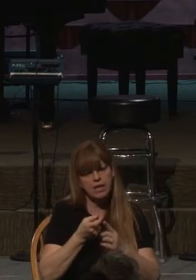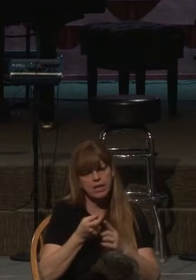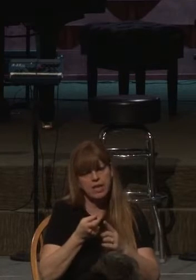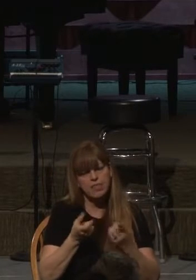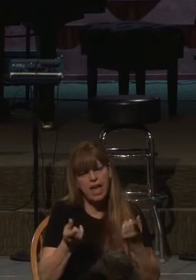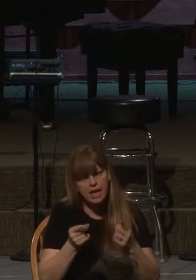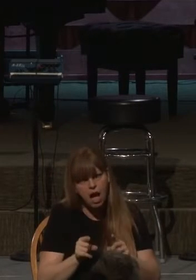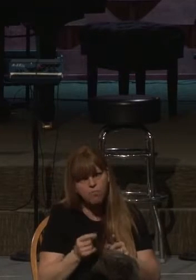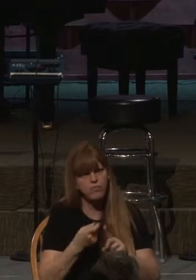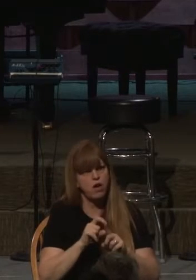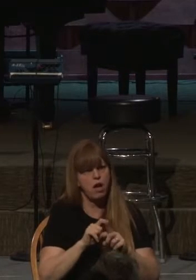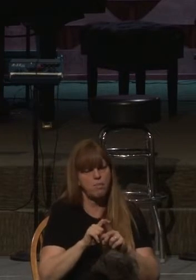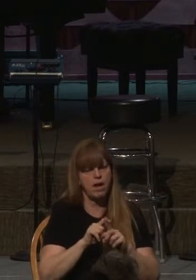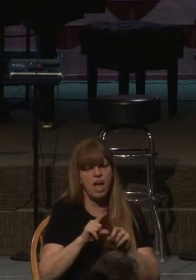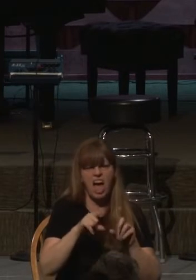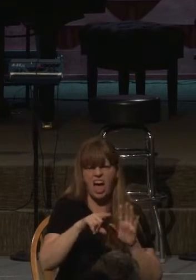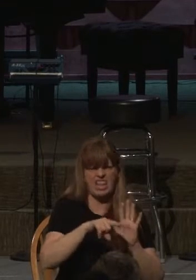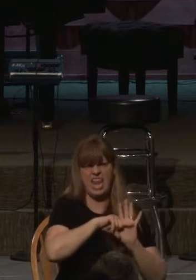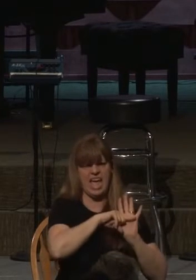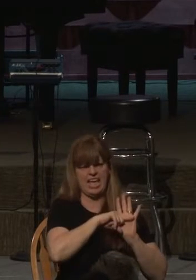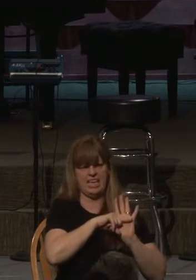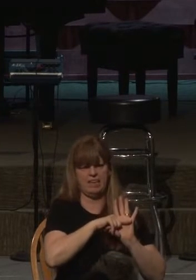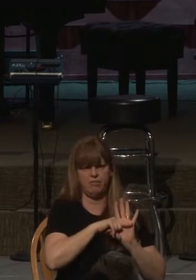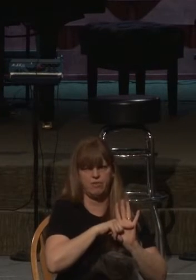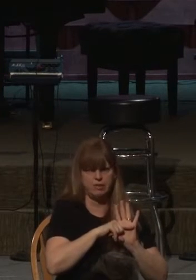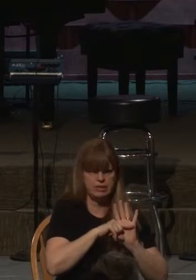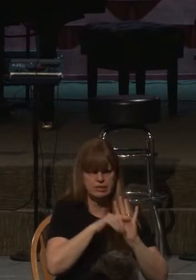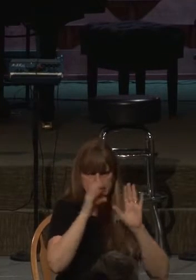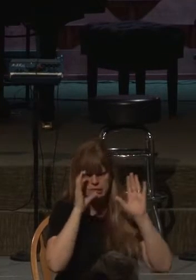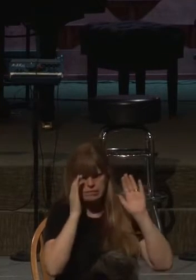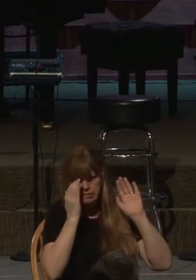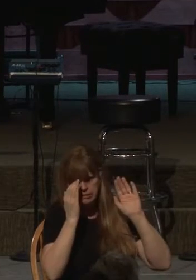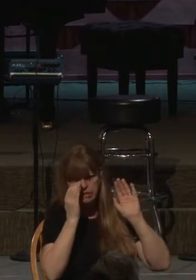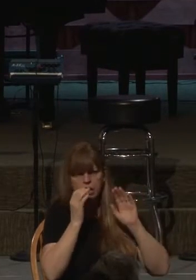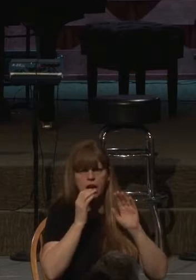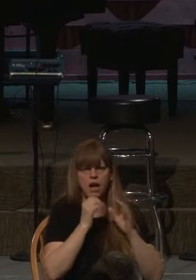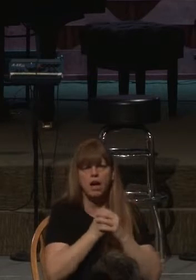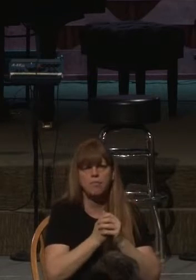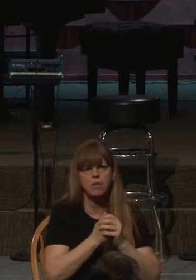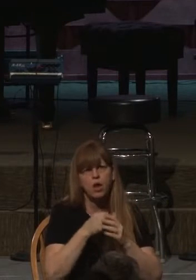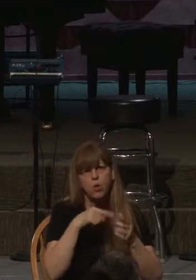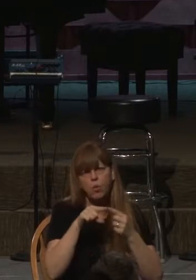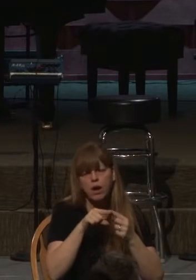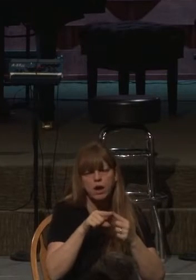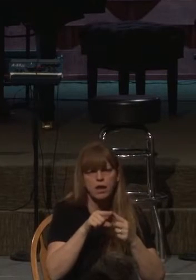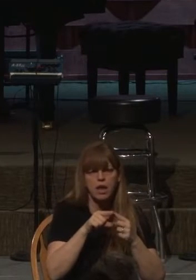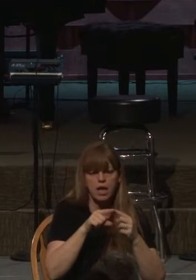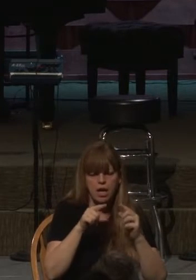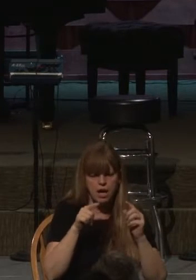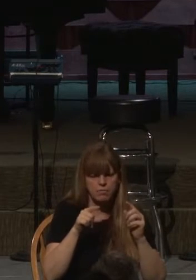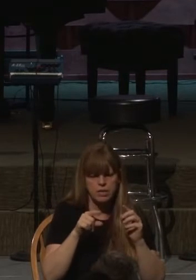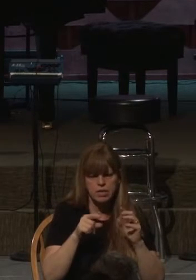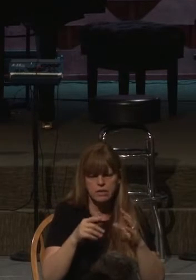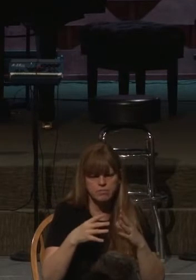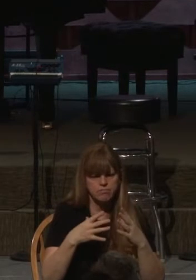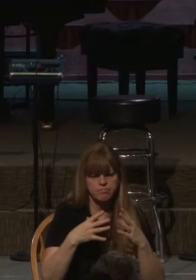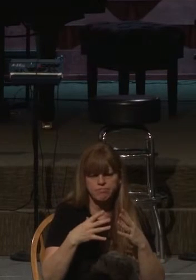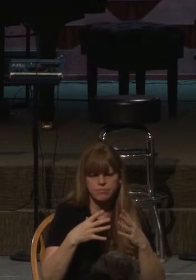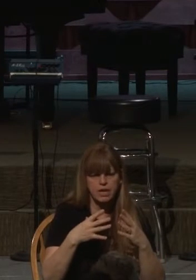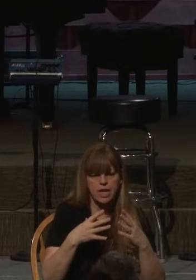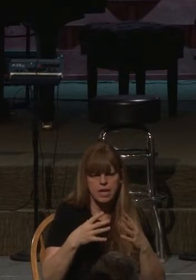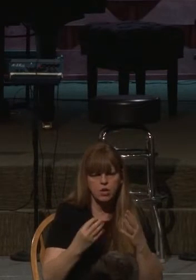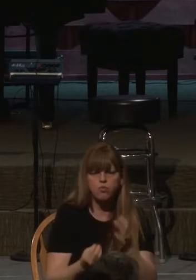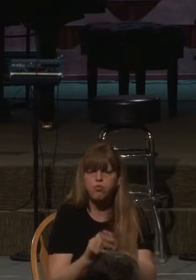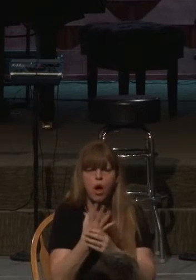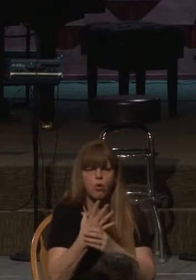negative perspective. We must understand that where potential exists for health and growth, there